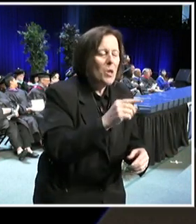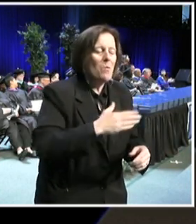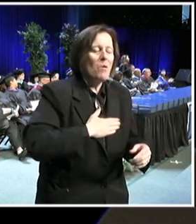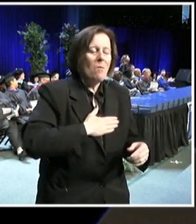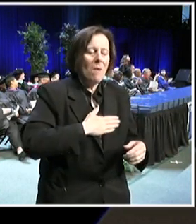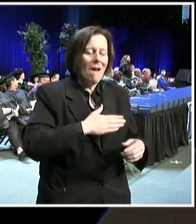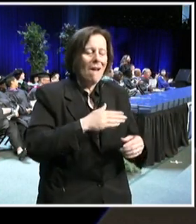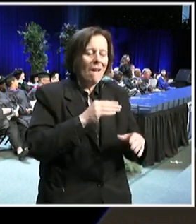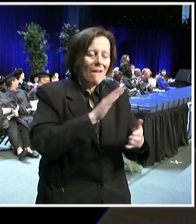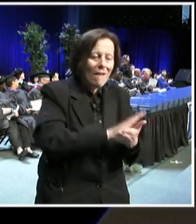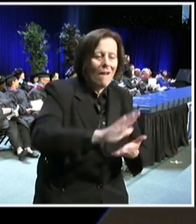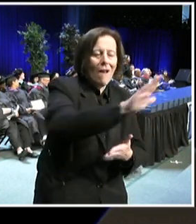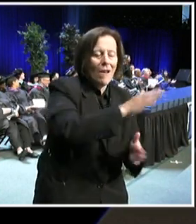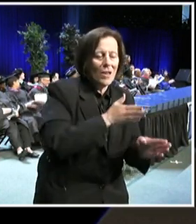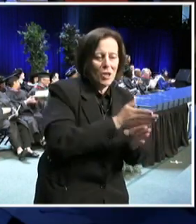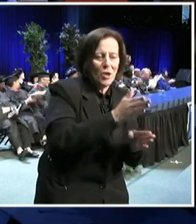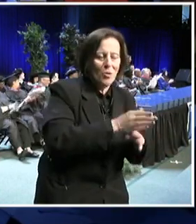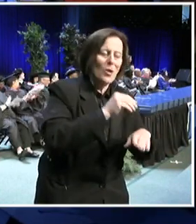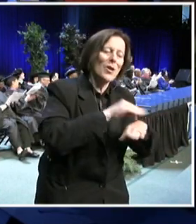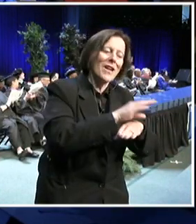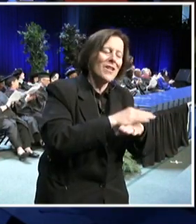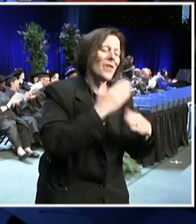counselor. Thank you so much, Ms. Bailey.